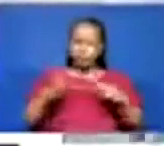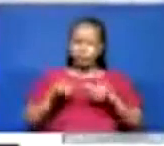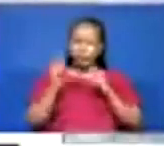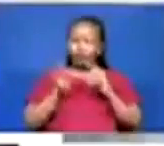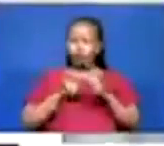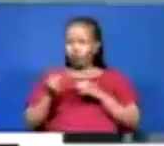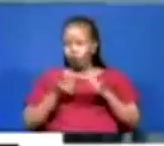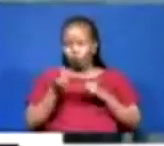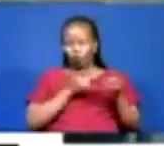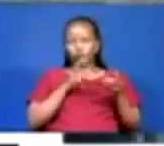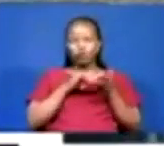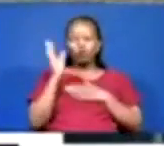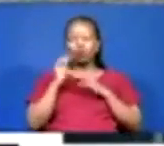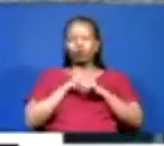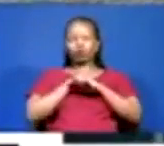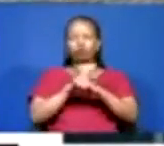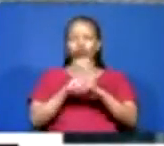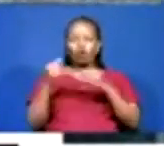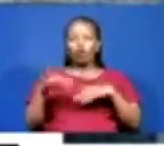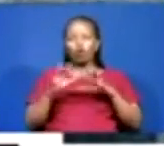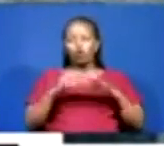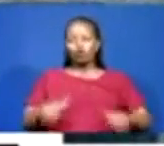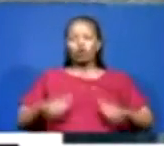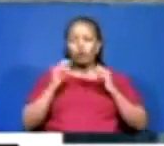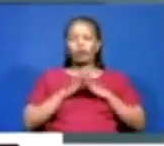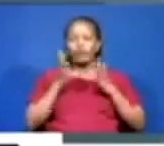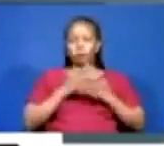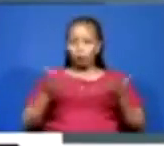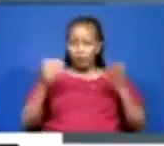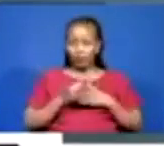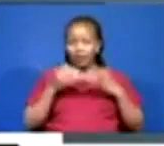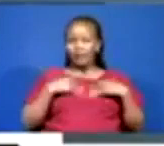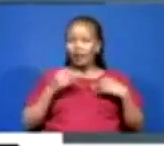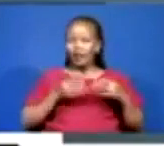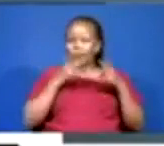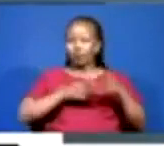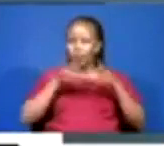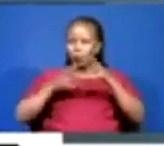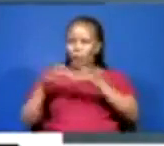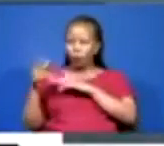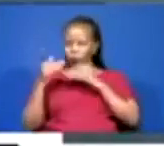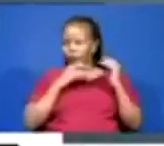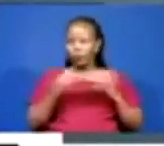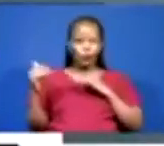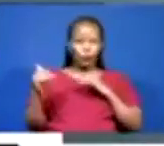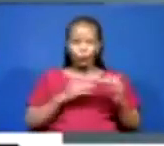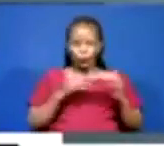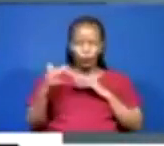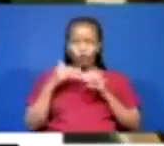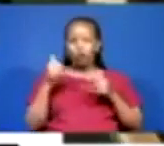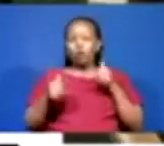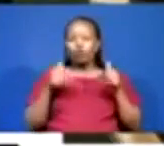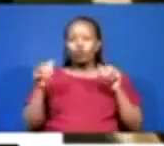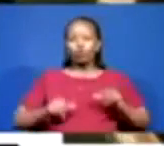of lives and property. Heavy fighting between the army and the M23 was ongoing at Jugari in North Kivu on